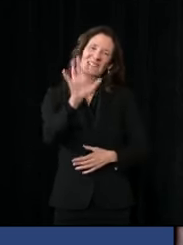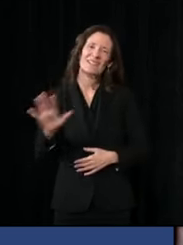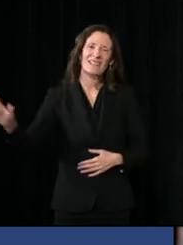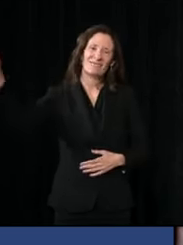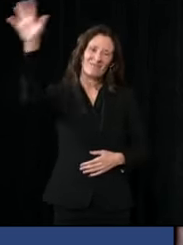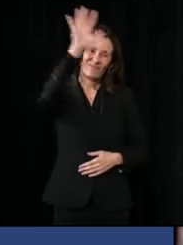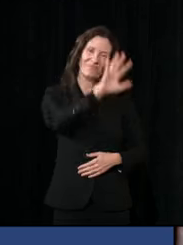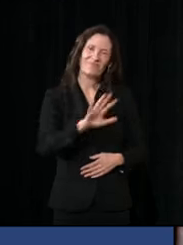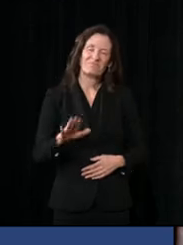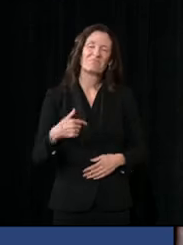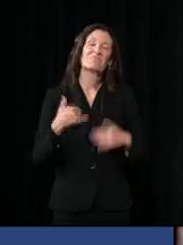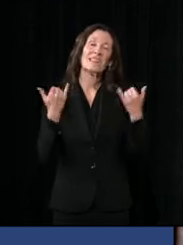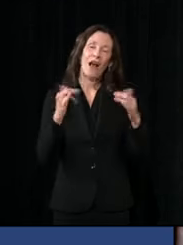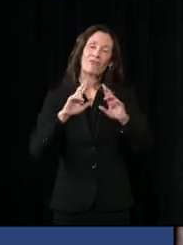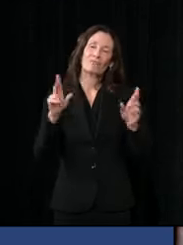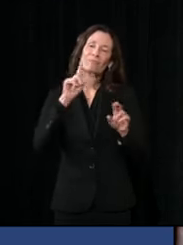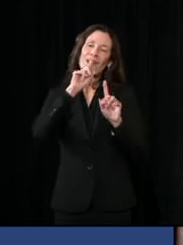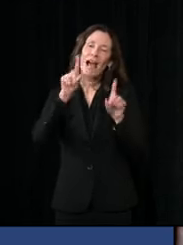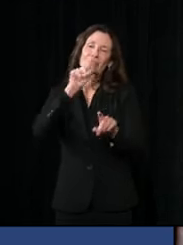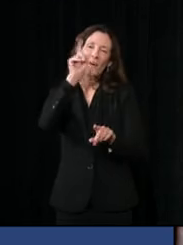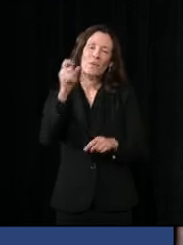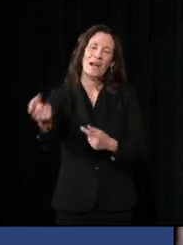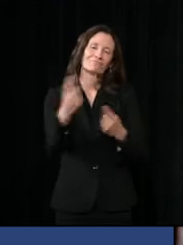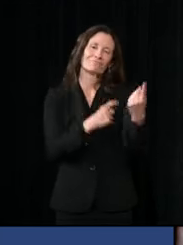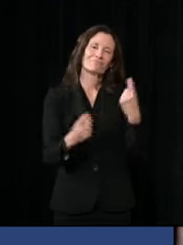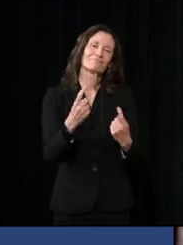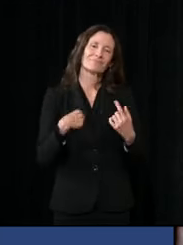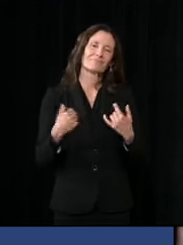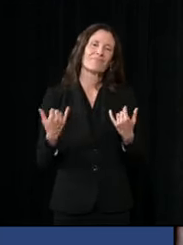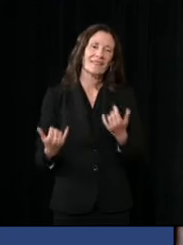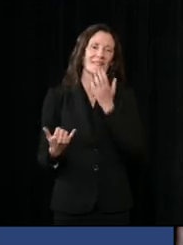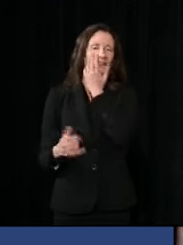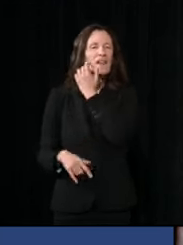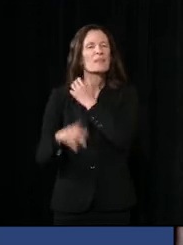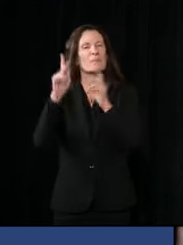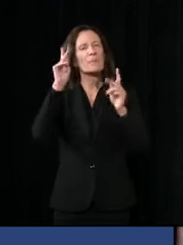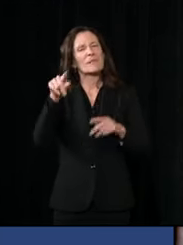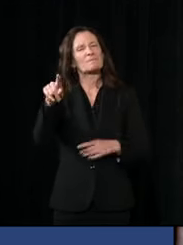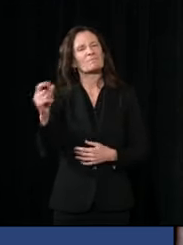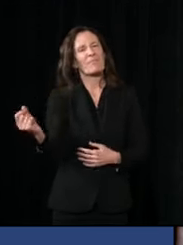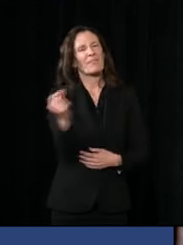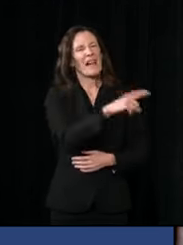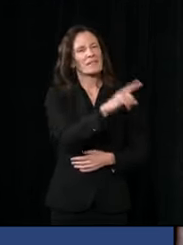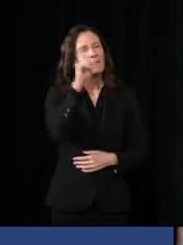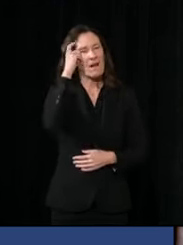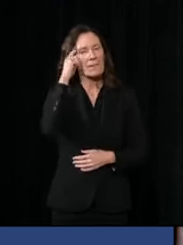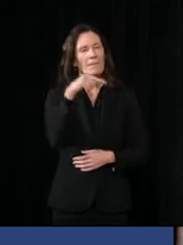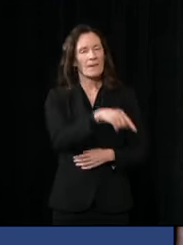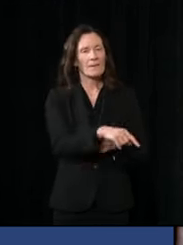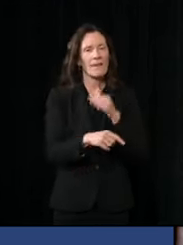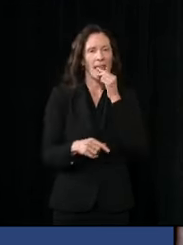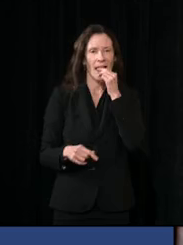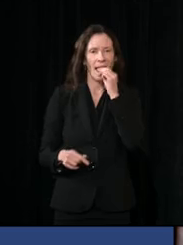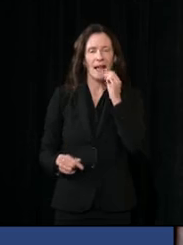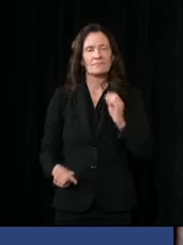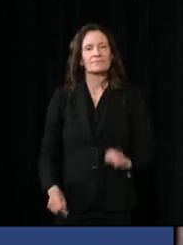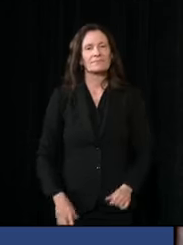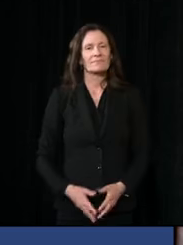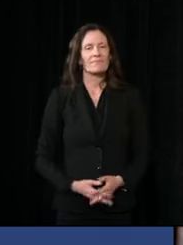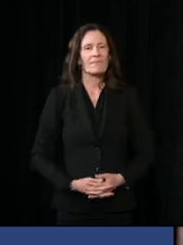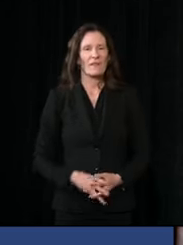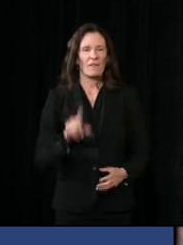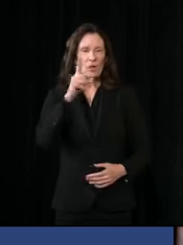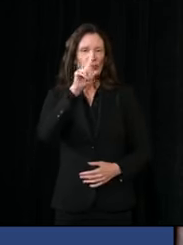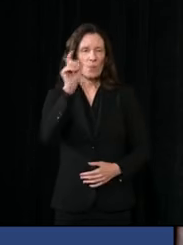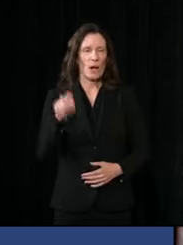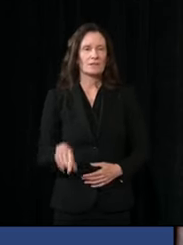Good afternoon, Governor. Your first question is from WBRE. They ask, the number of new